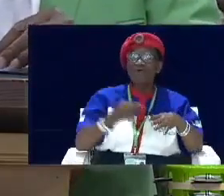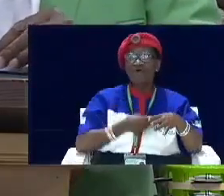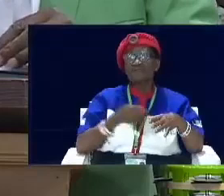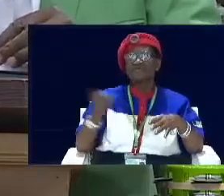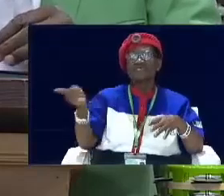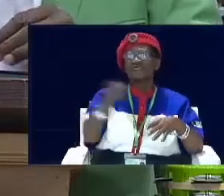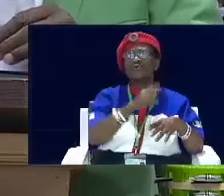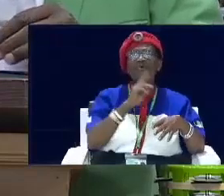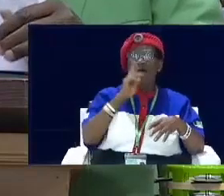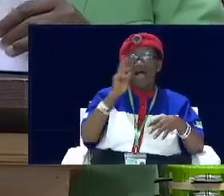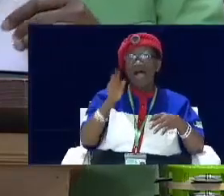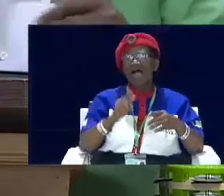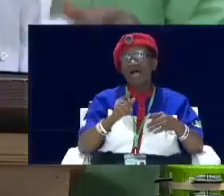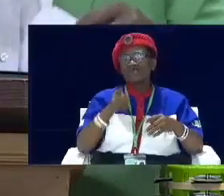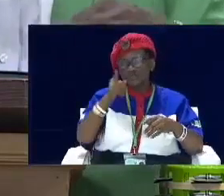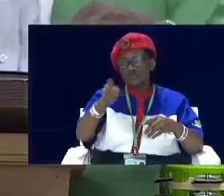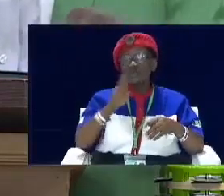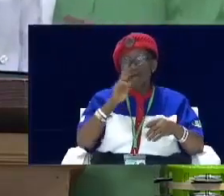Amen.